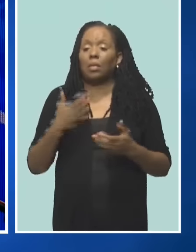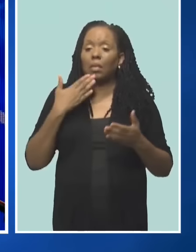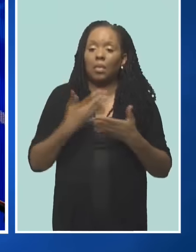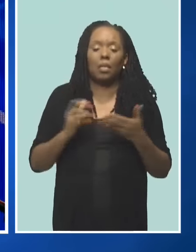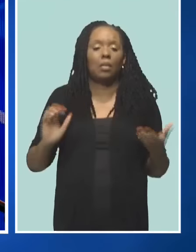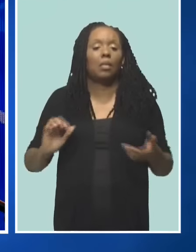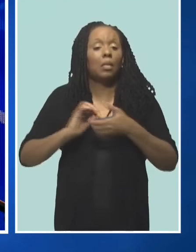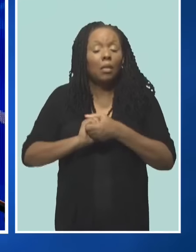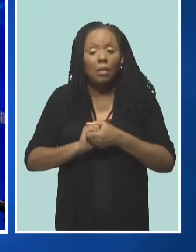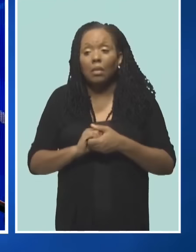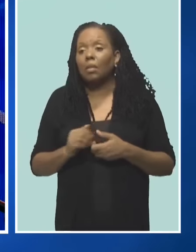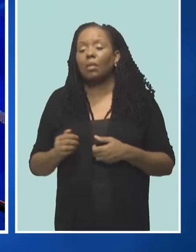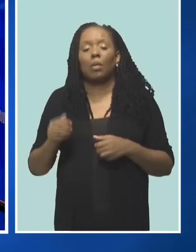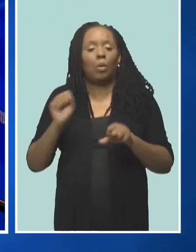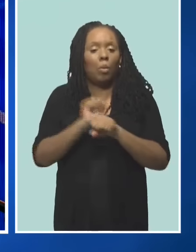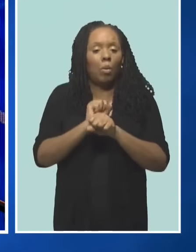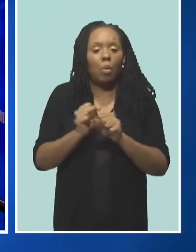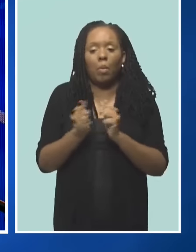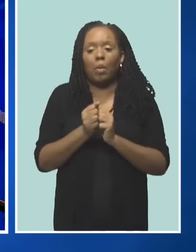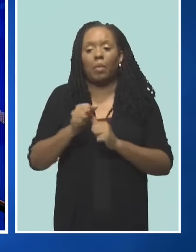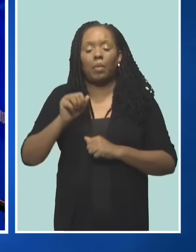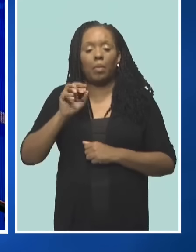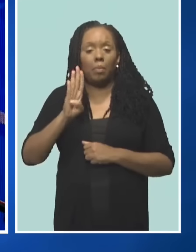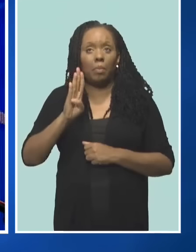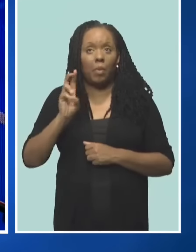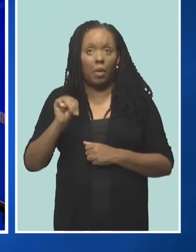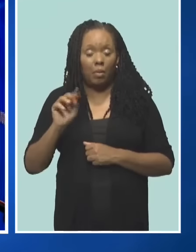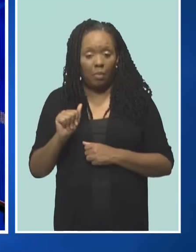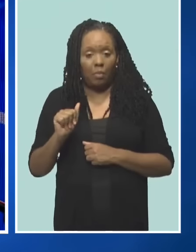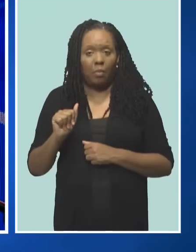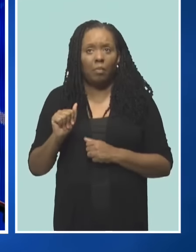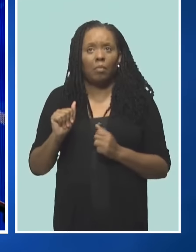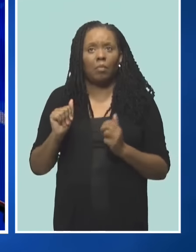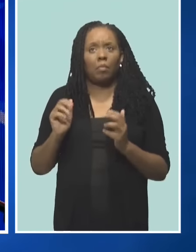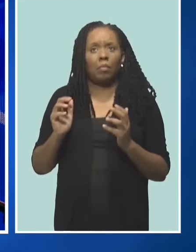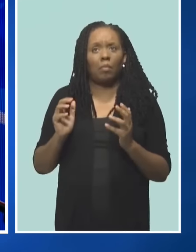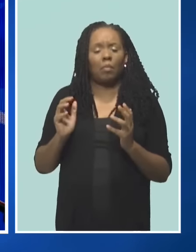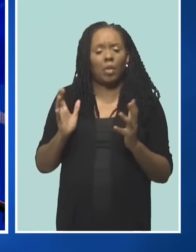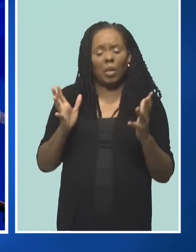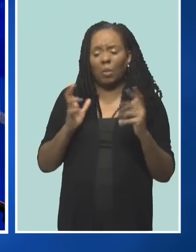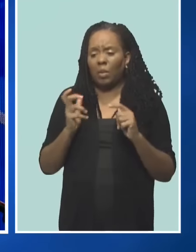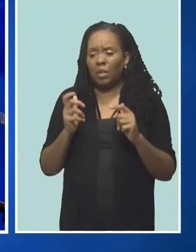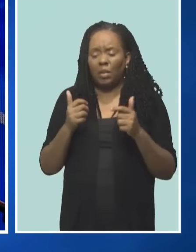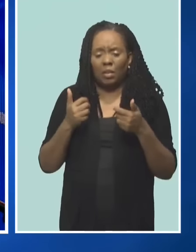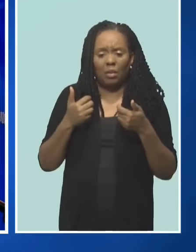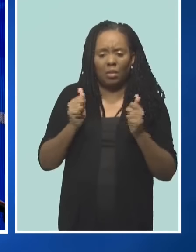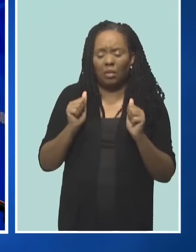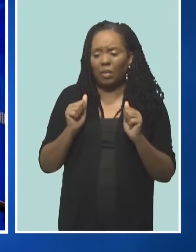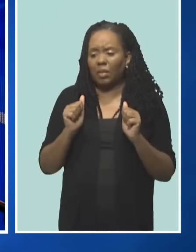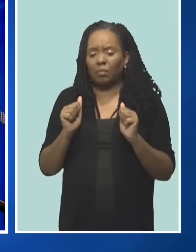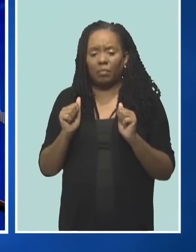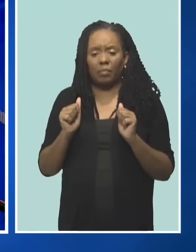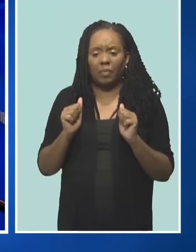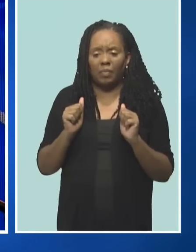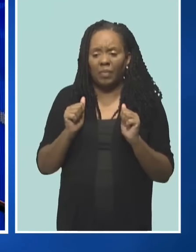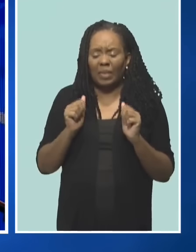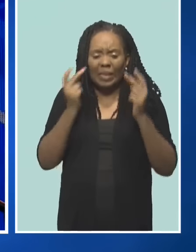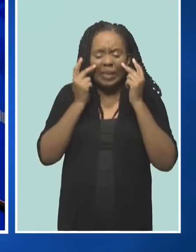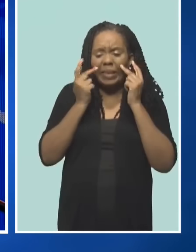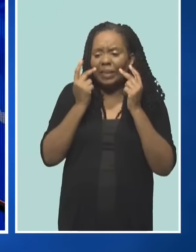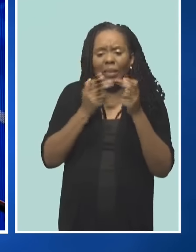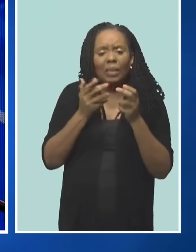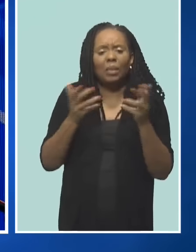record of working with the BMA to be able to tease out and to really unpack what are the challenges that